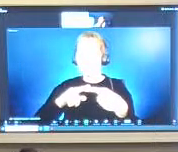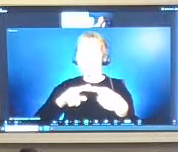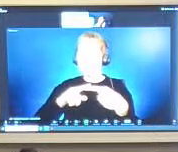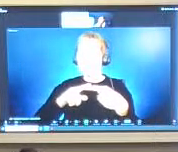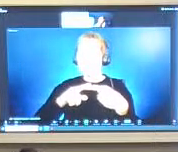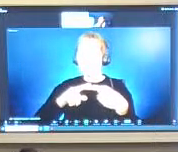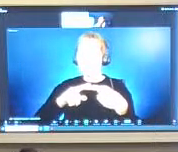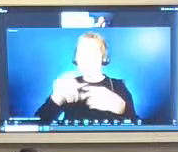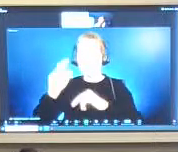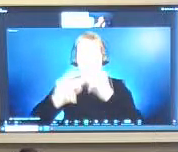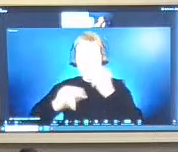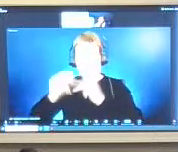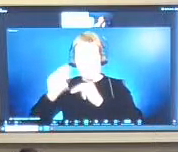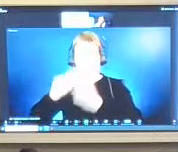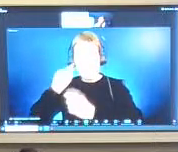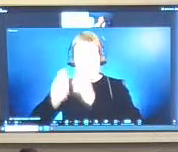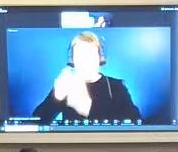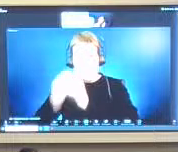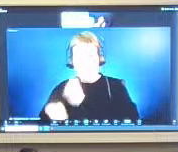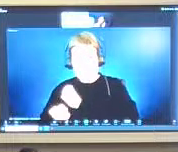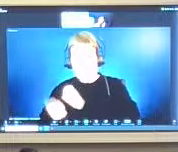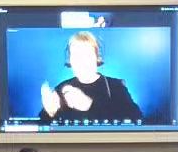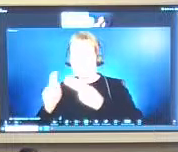accessibility to,